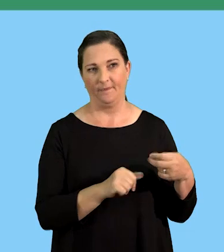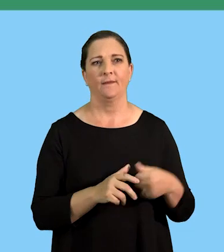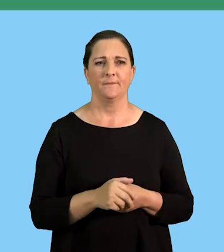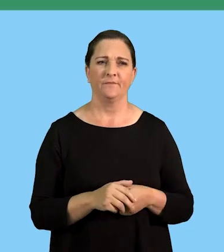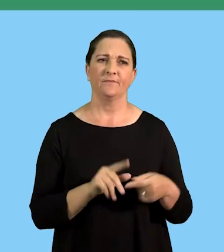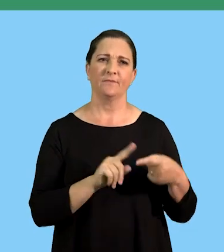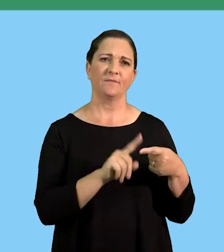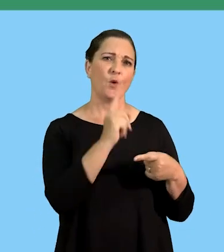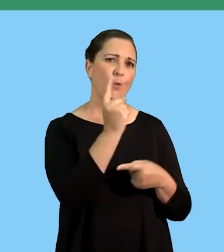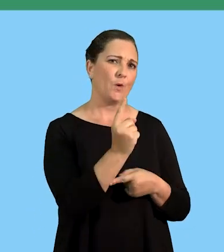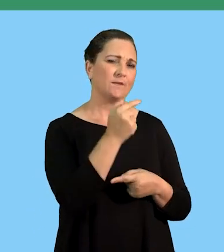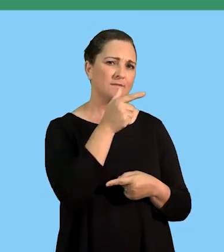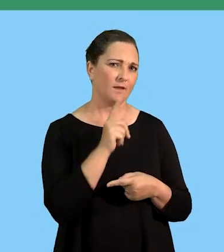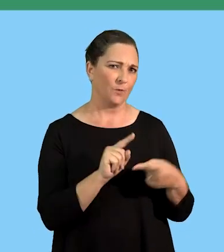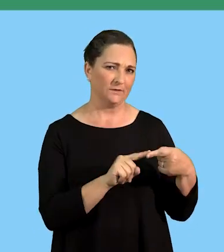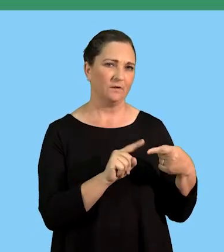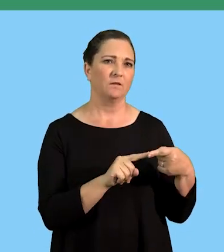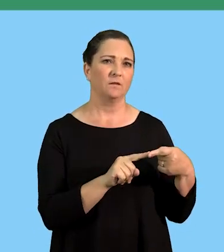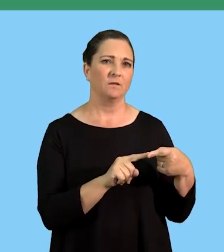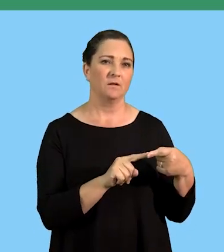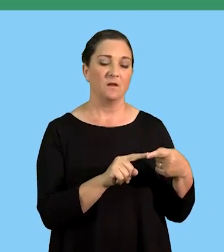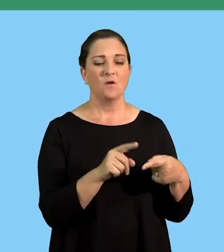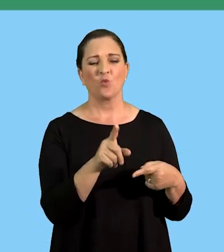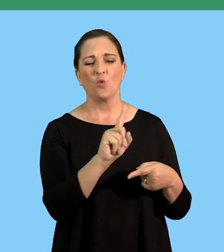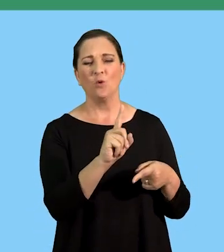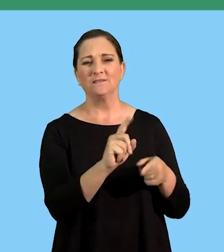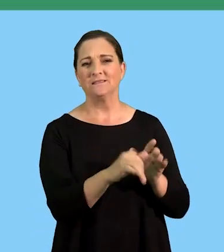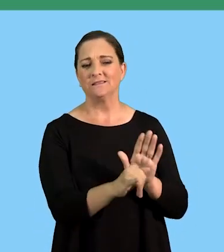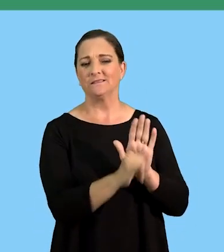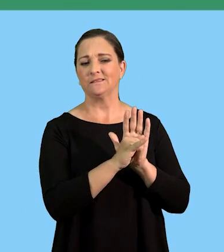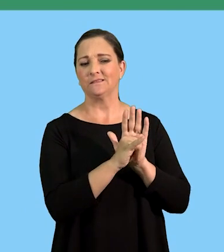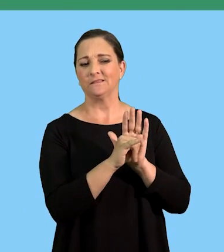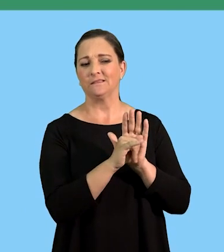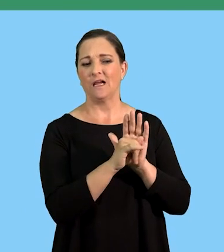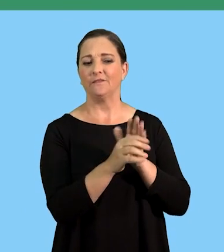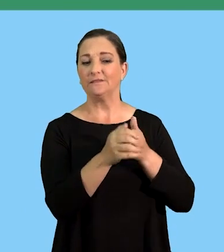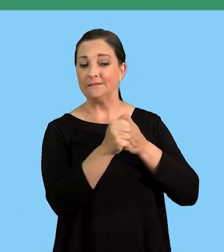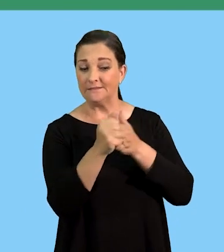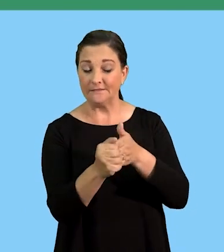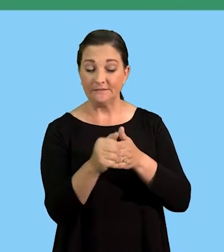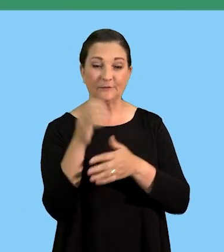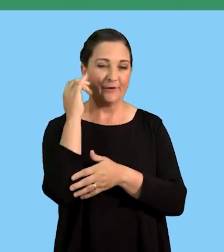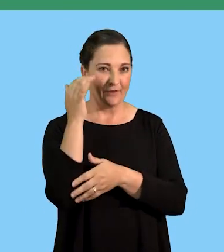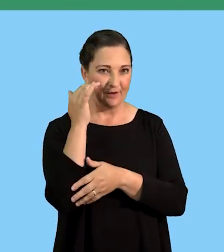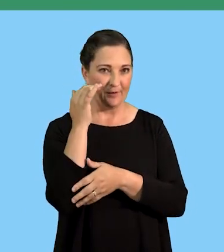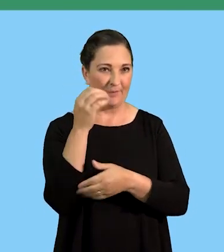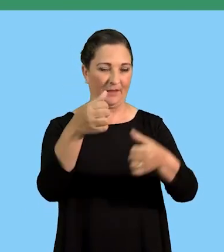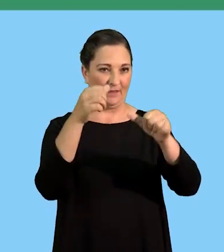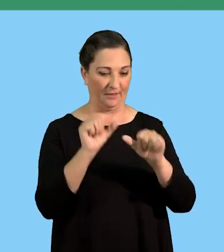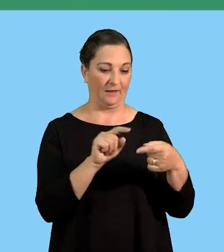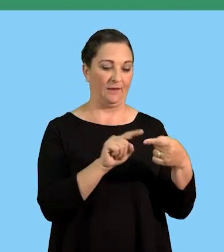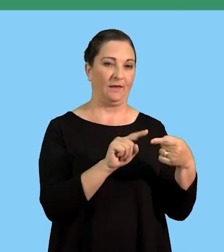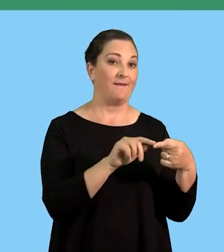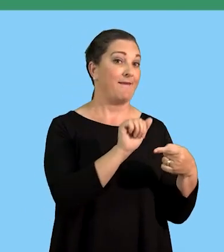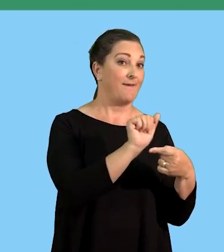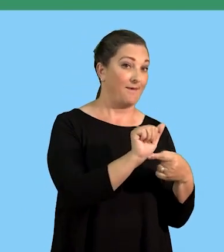the question 1 says to us, identify the leadership theory represented by each statement below. Now,